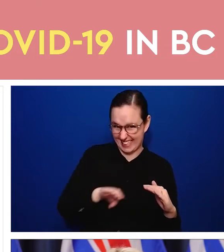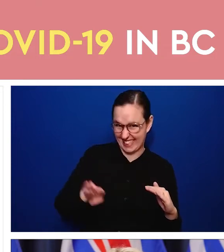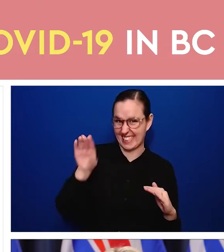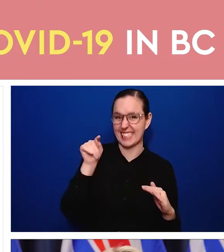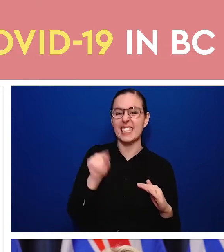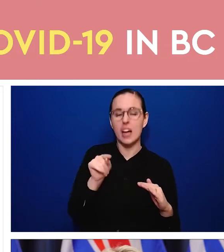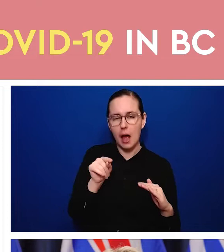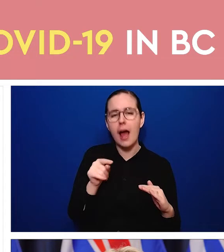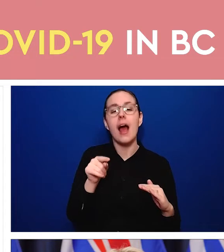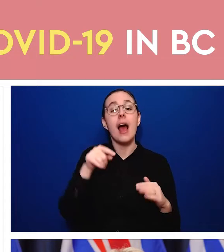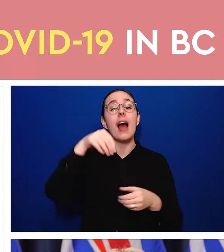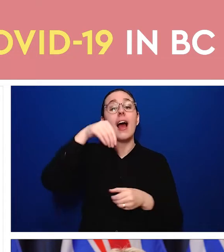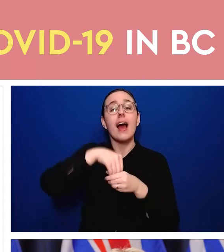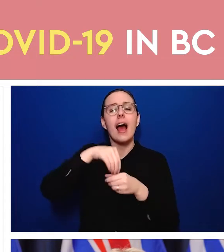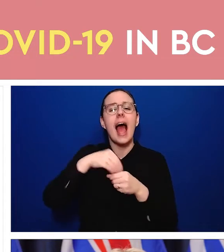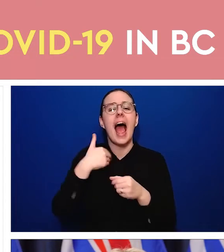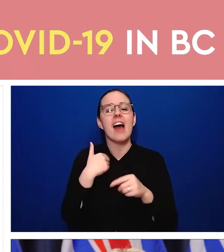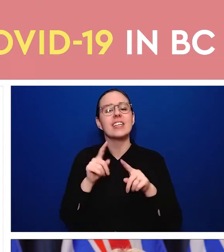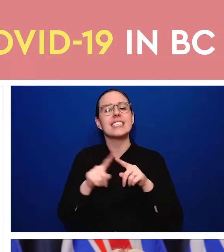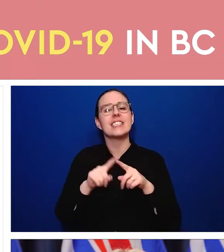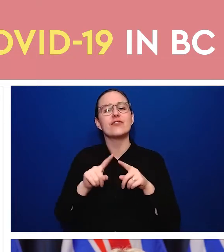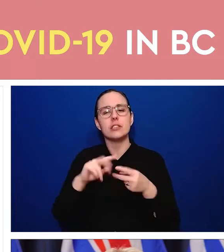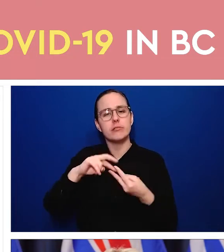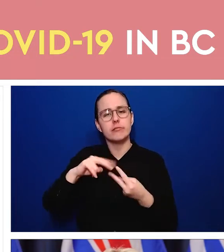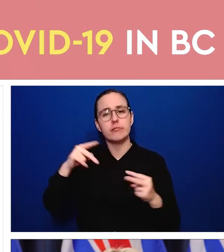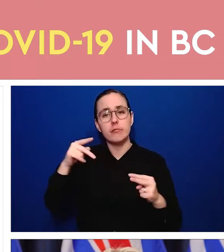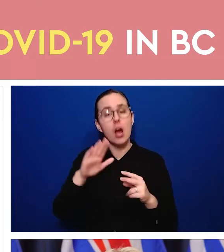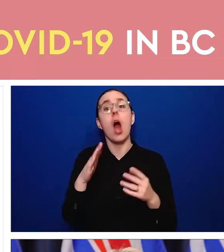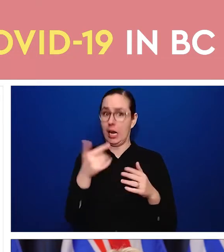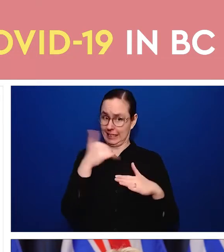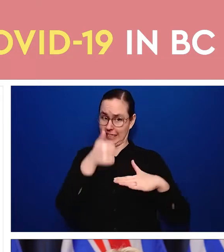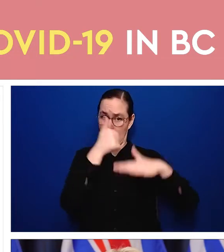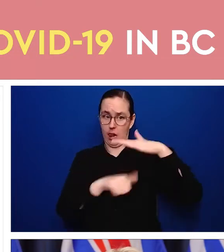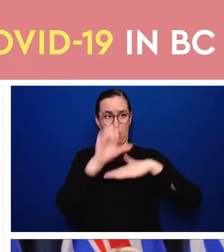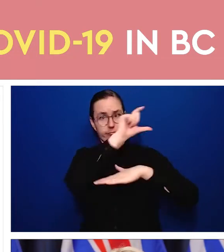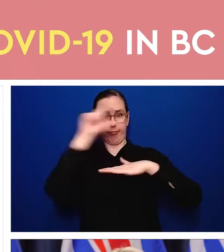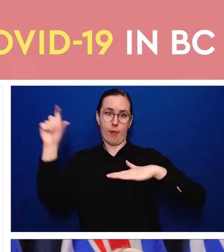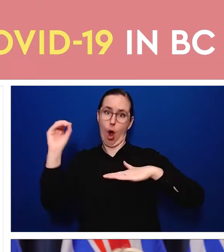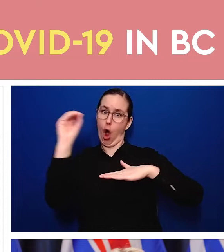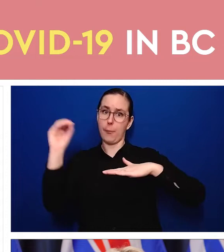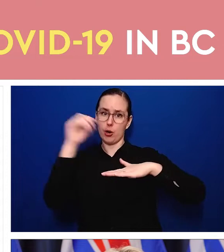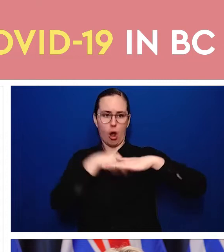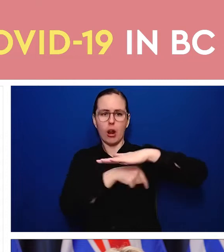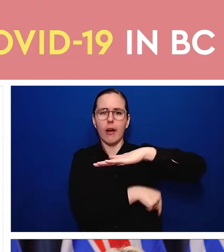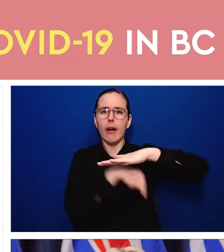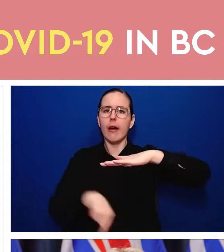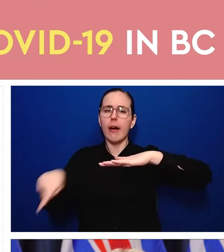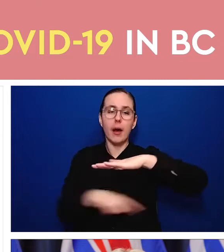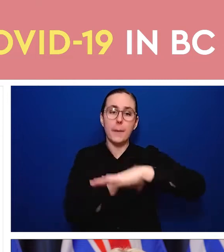it replicates, it can change slightly. And we've seen the BA1, which is the lighter red, and BA1.1, which